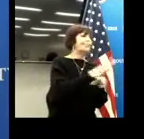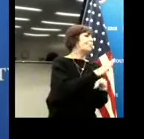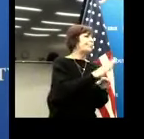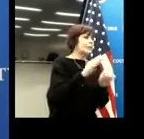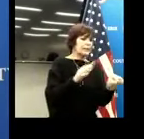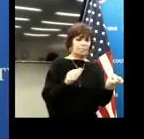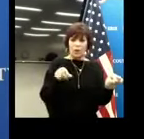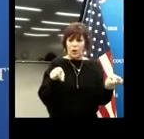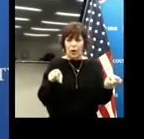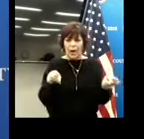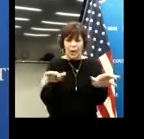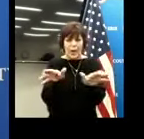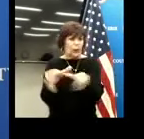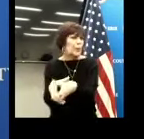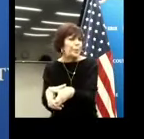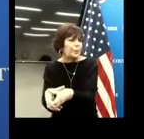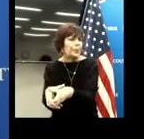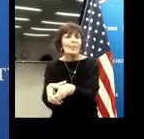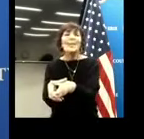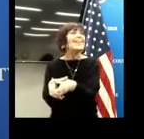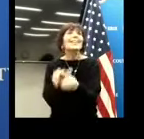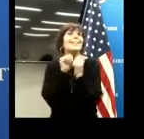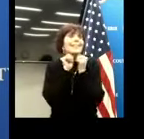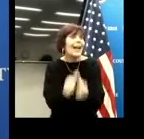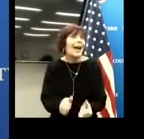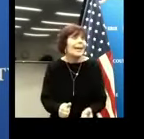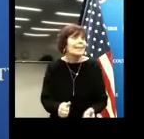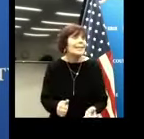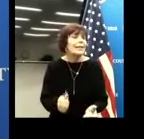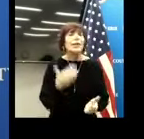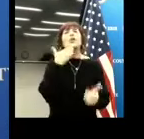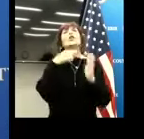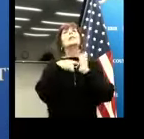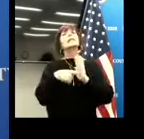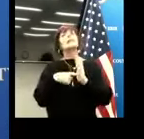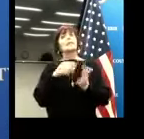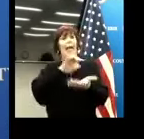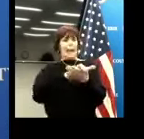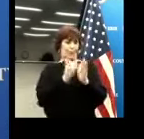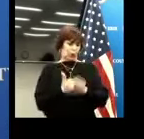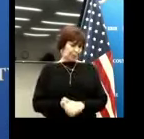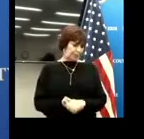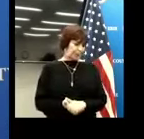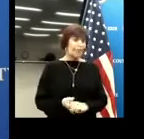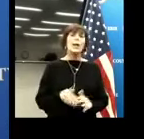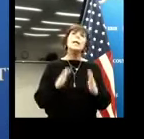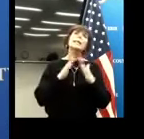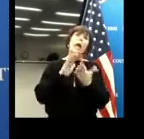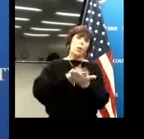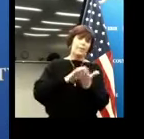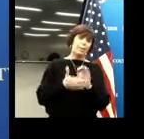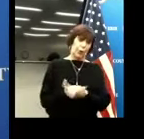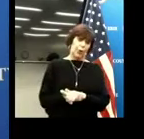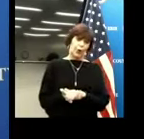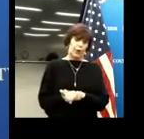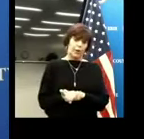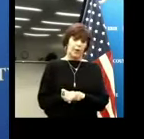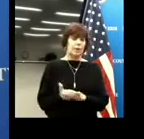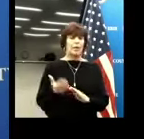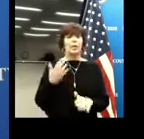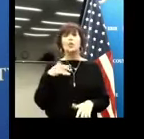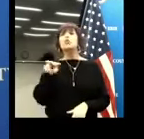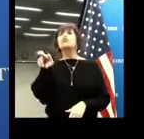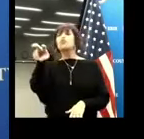right, we're going to lock down that area there. But it's not. Good example was the town of Hamburg. Town of Hamburg, over